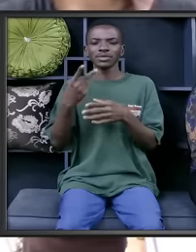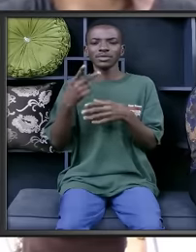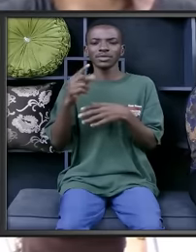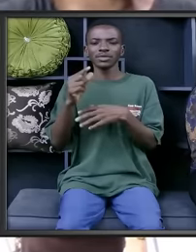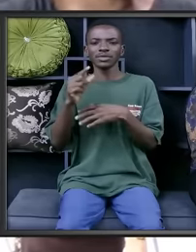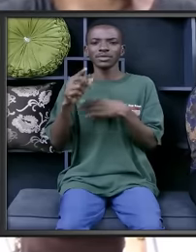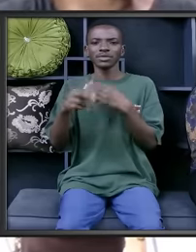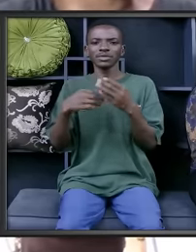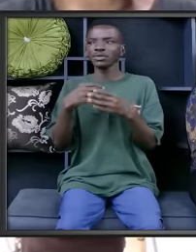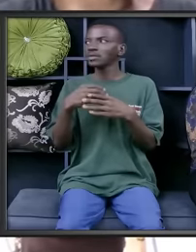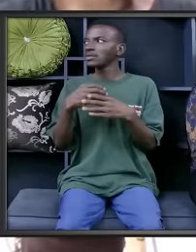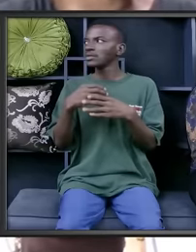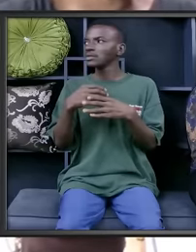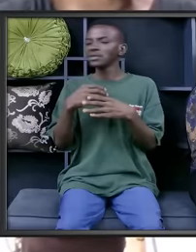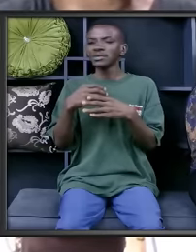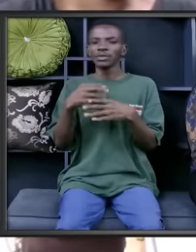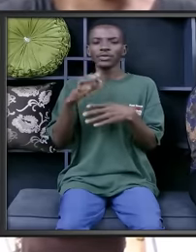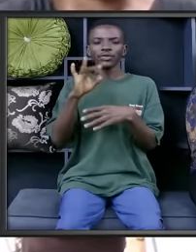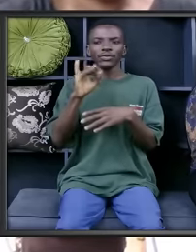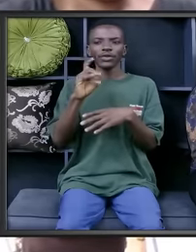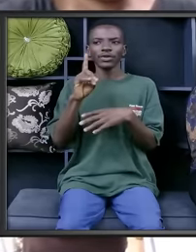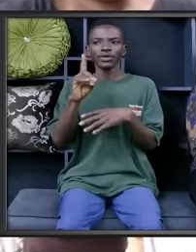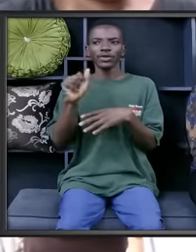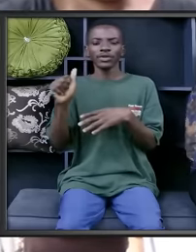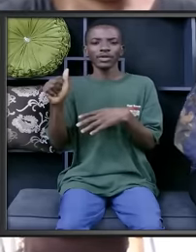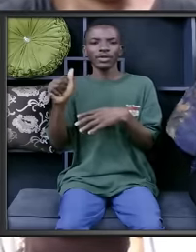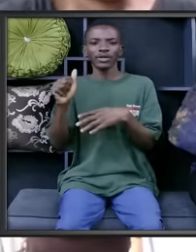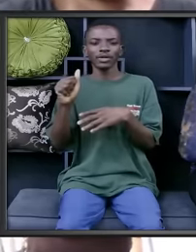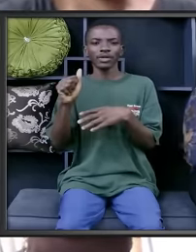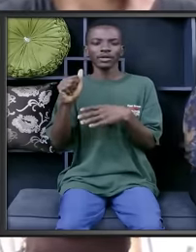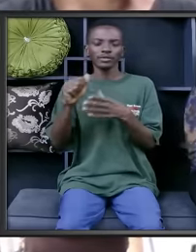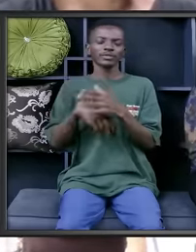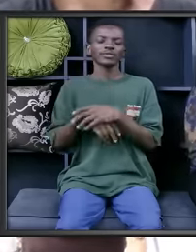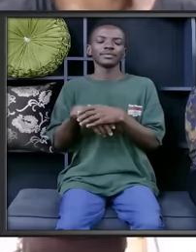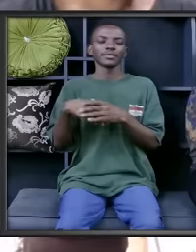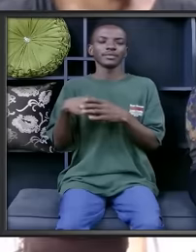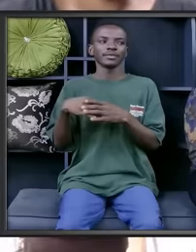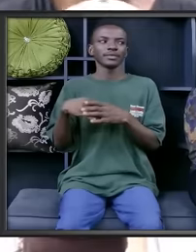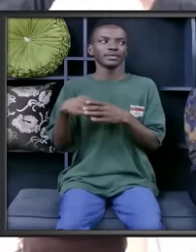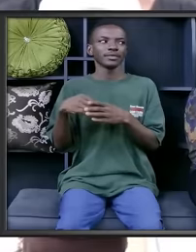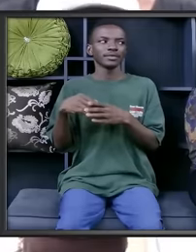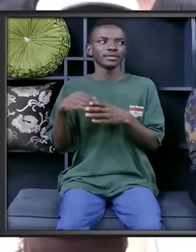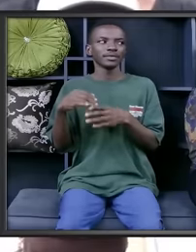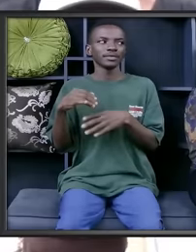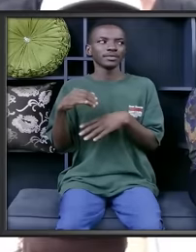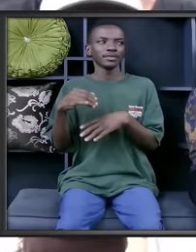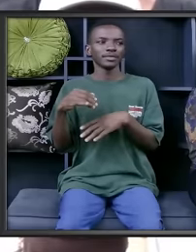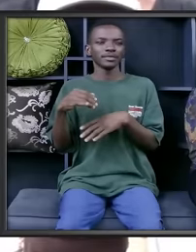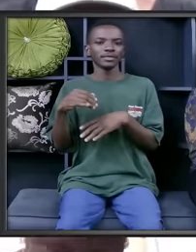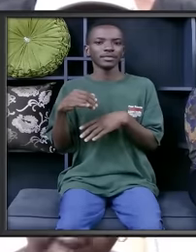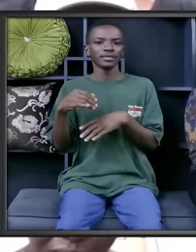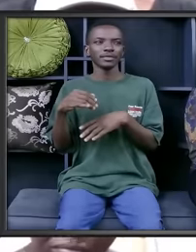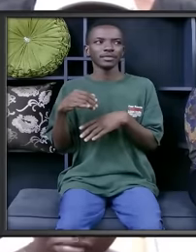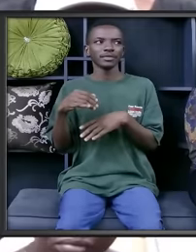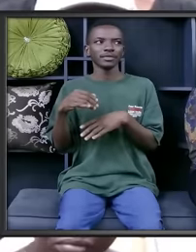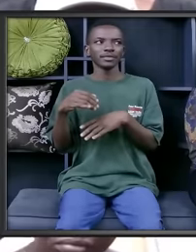2009, I reported to FIDA. I ran to FIDA Abakiliki. FIDA Abakiliki. Ebonyi State. Mm-hmm. So FIDA. It is on record, yeah,